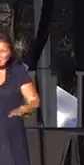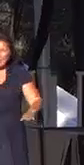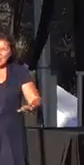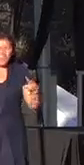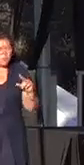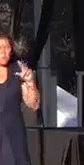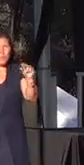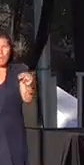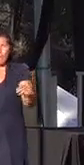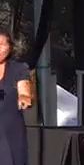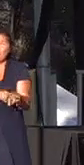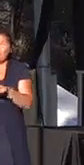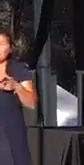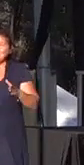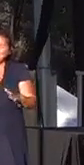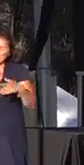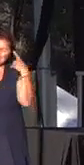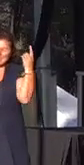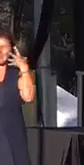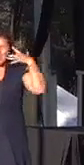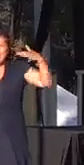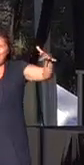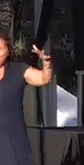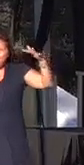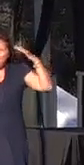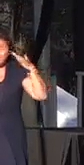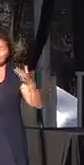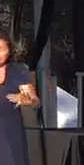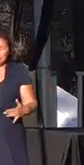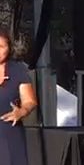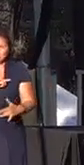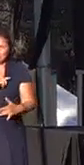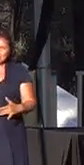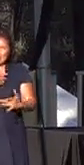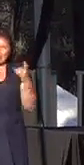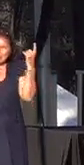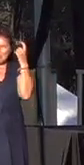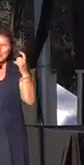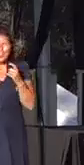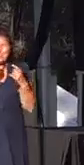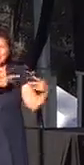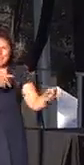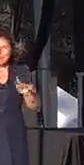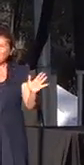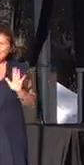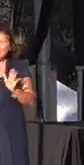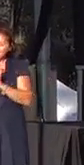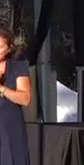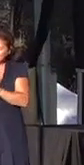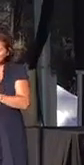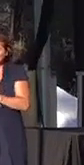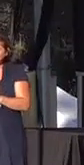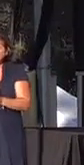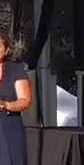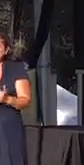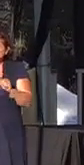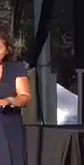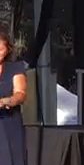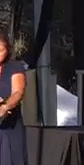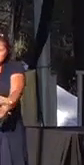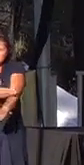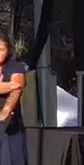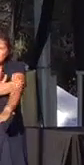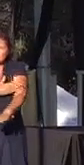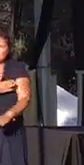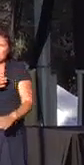also our way to celebrate being loud. Pride parades and celebrations are not just a party, but rather landmarks of how far we have progressed and how far we